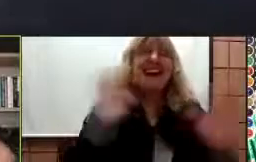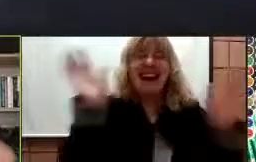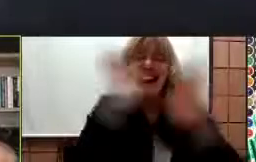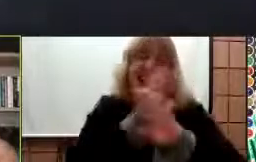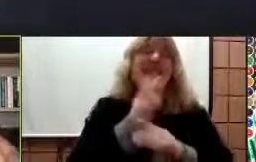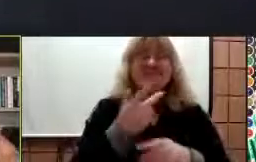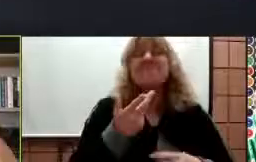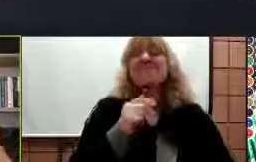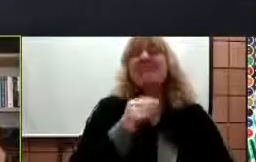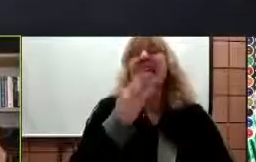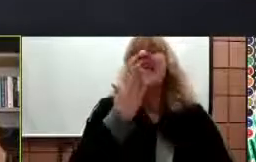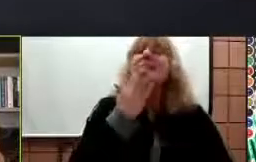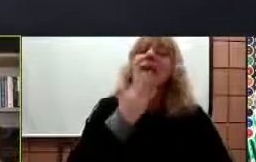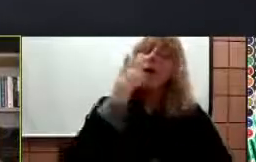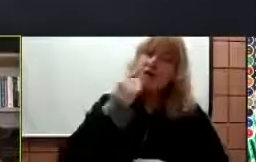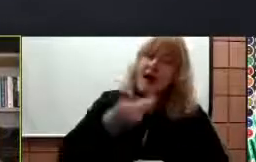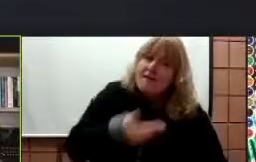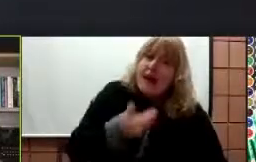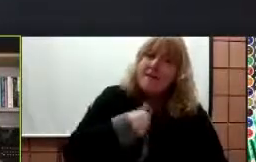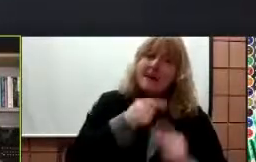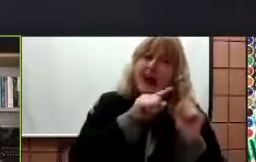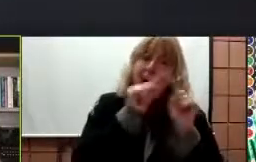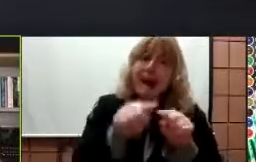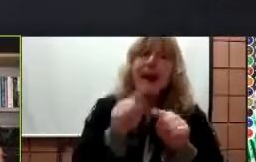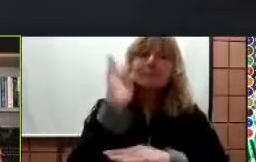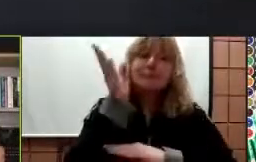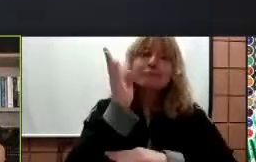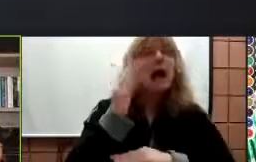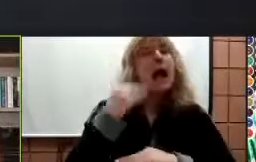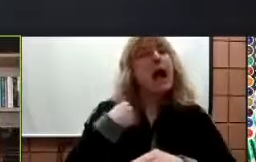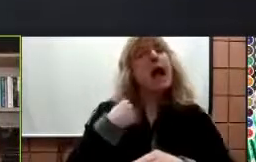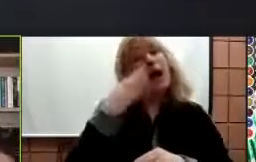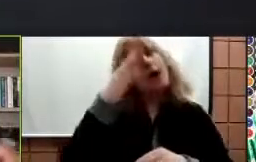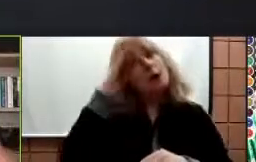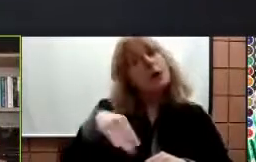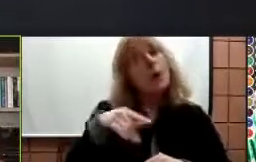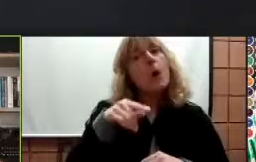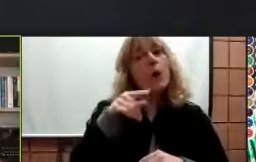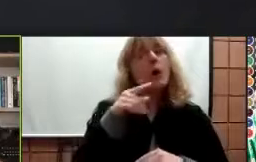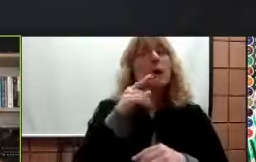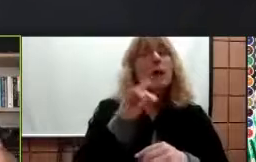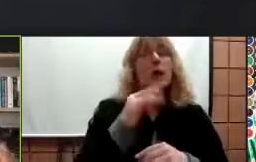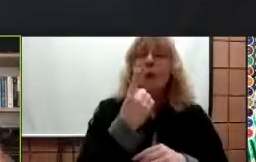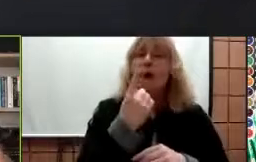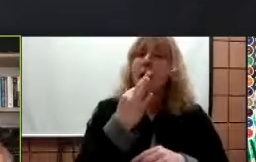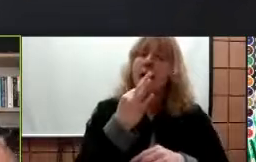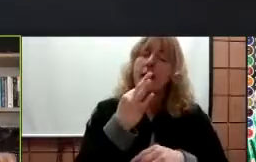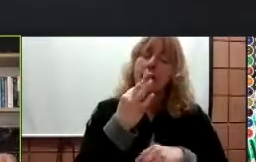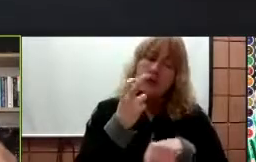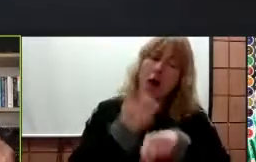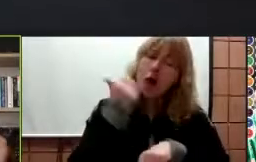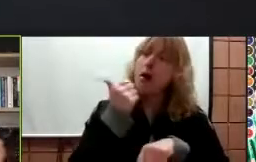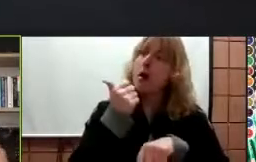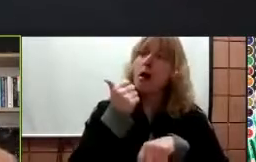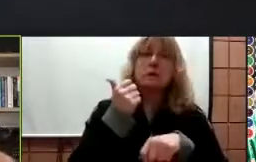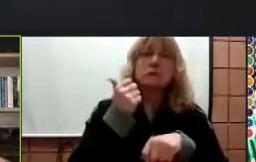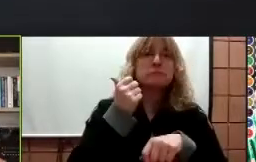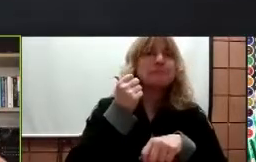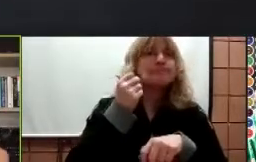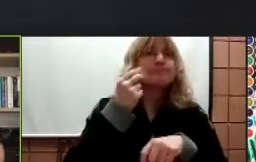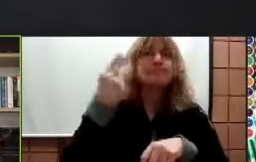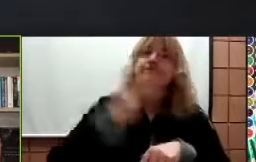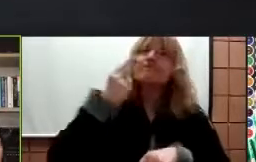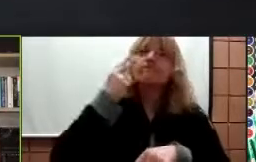Thank you for having me. I do want to say I know this is seriously, this is one of the hardest things we've ever been to as a country, and